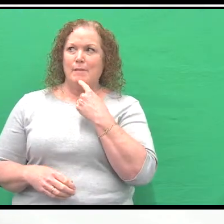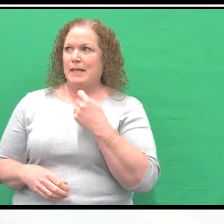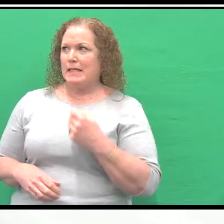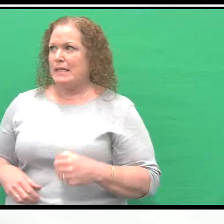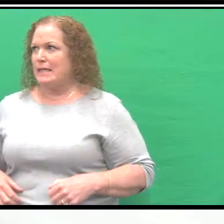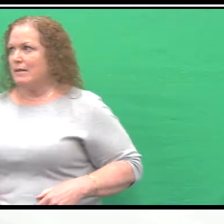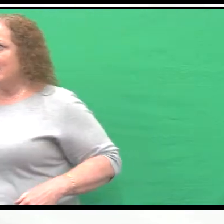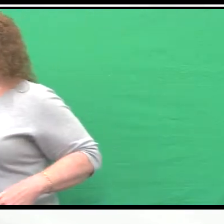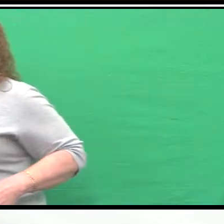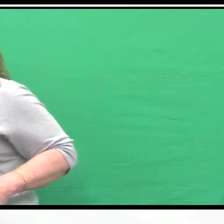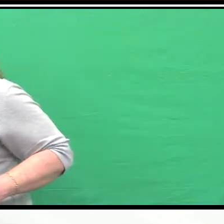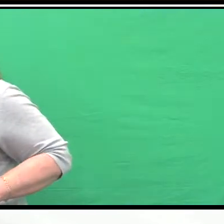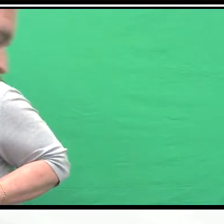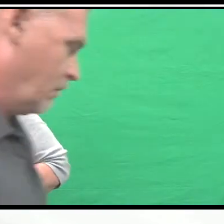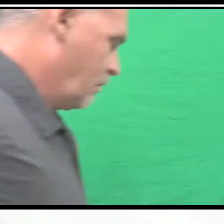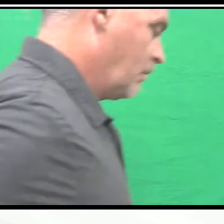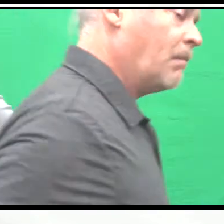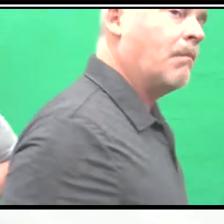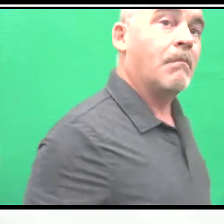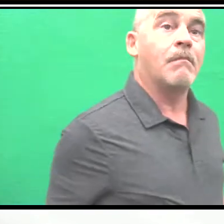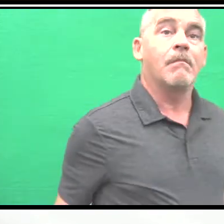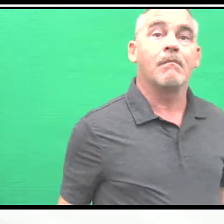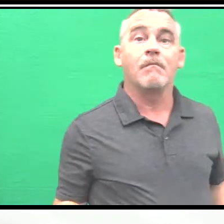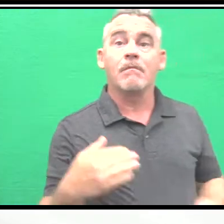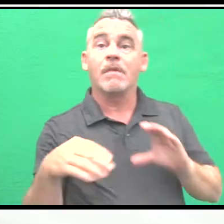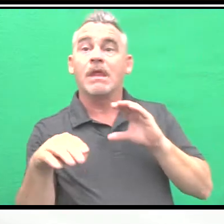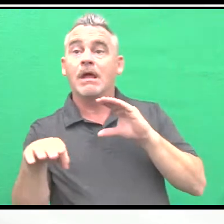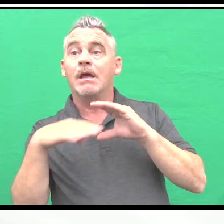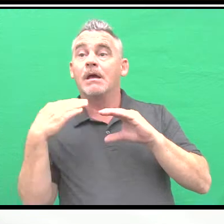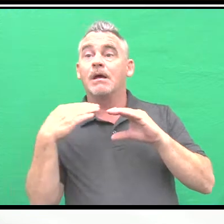Clerk Jarrell, have we received any email comments today?